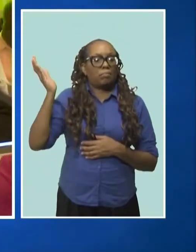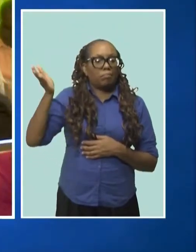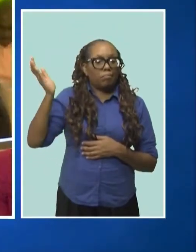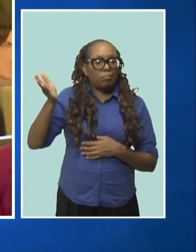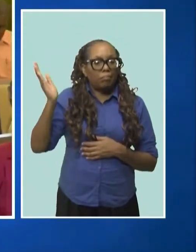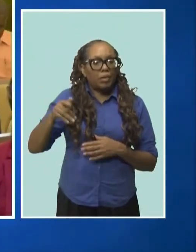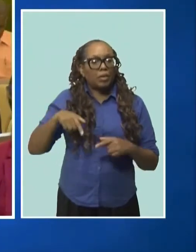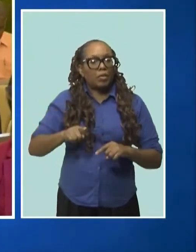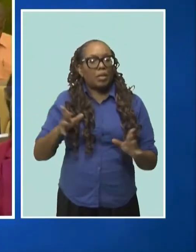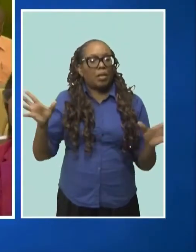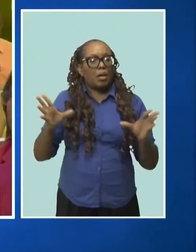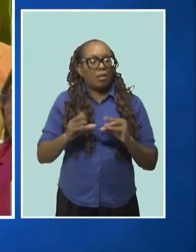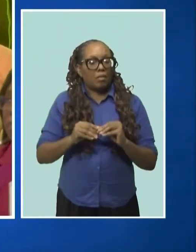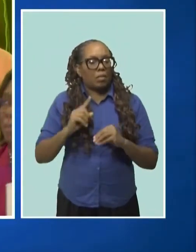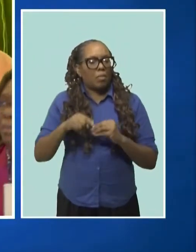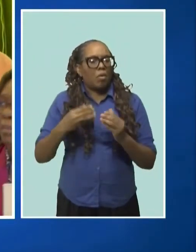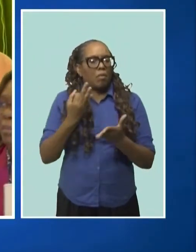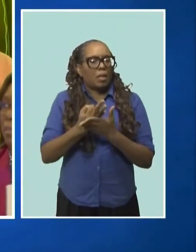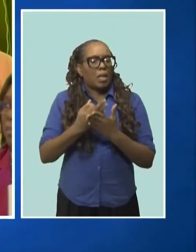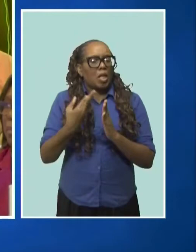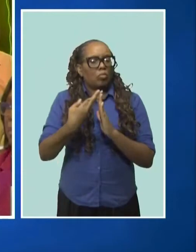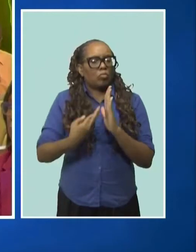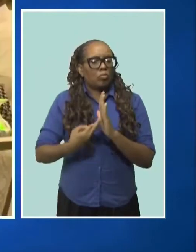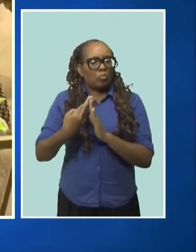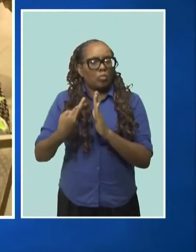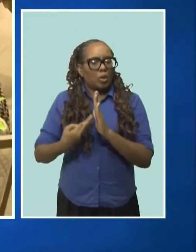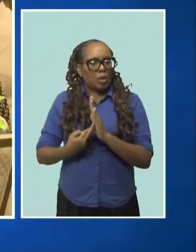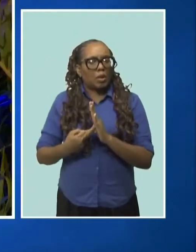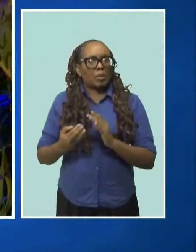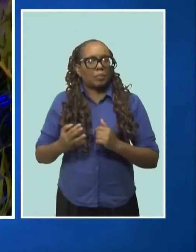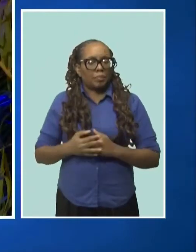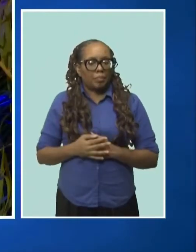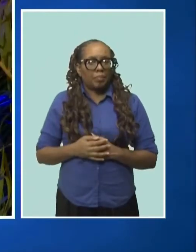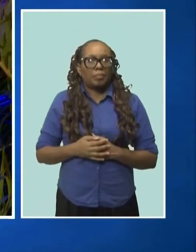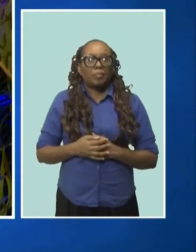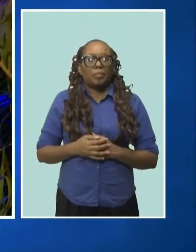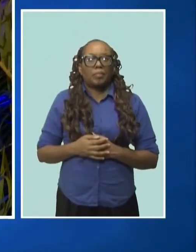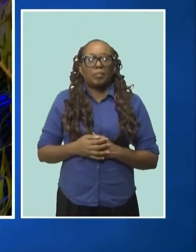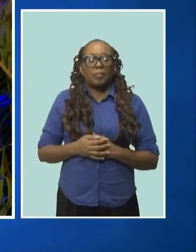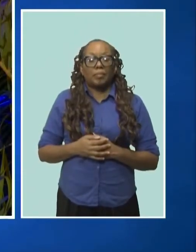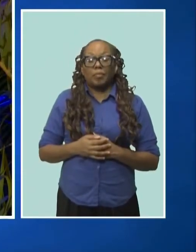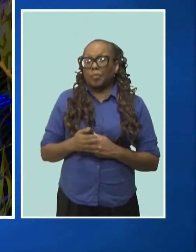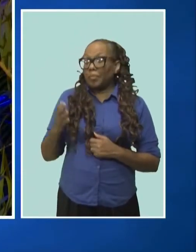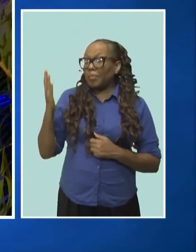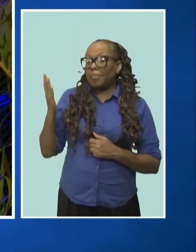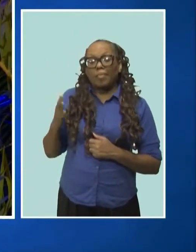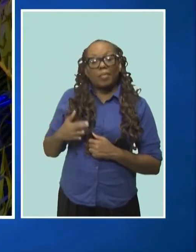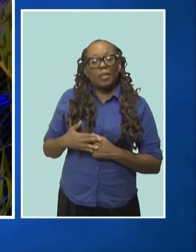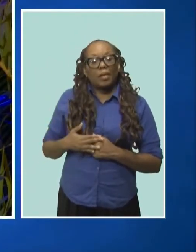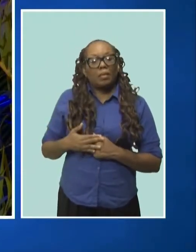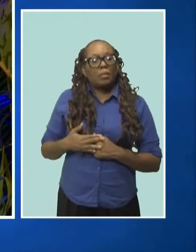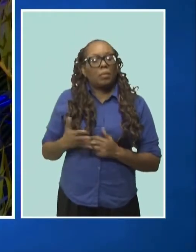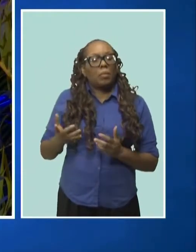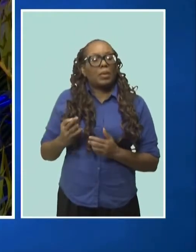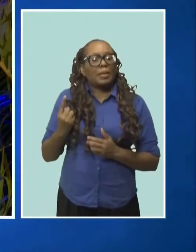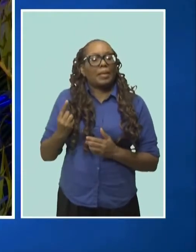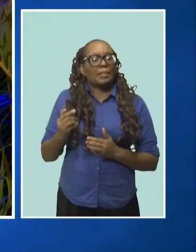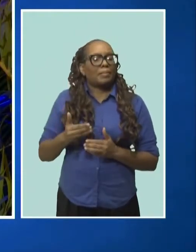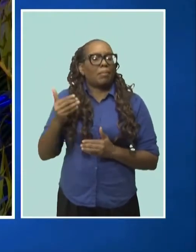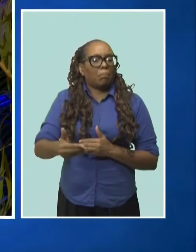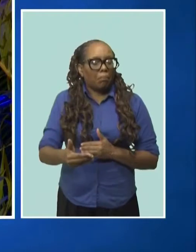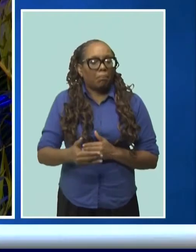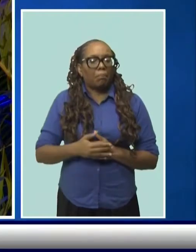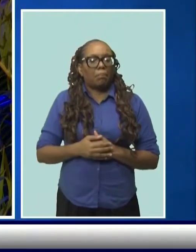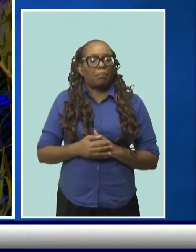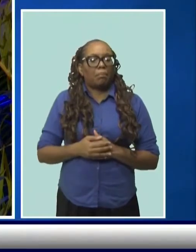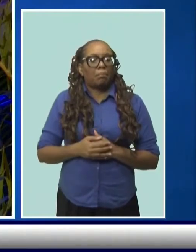Regulations Conference at the Hilton Hotel. One of the next steps to which we are moving, encouraged and